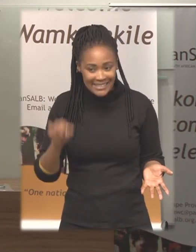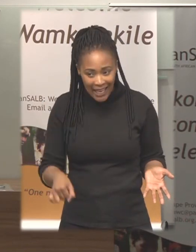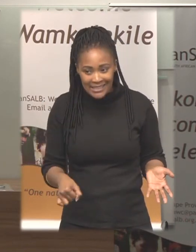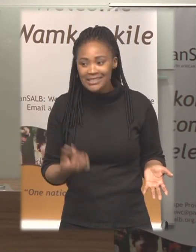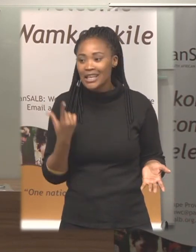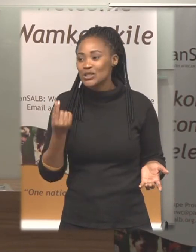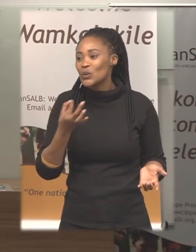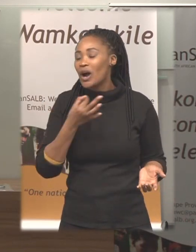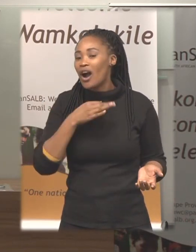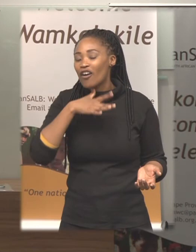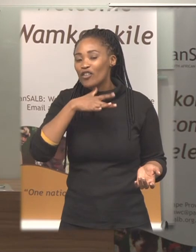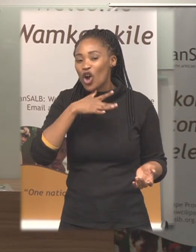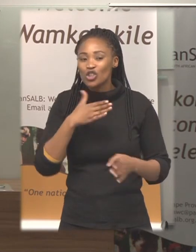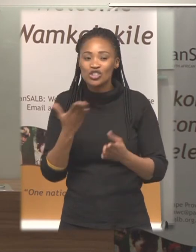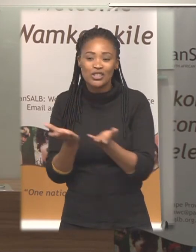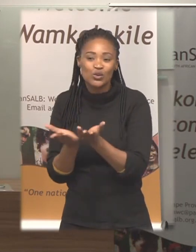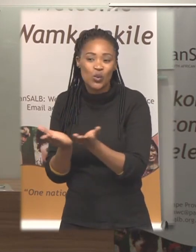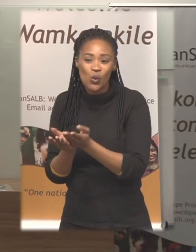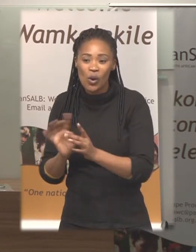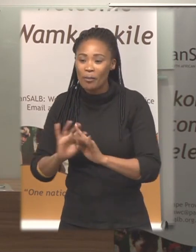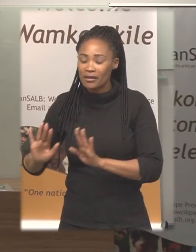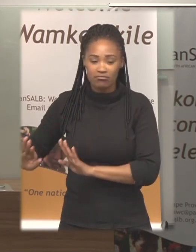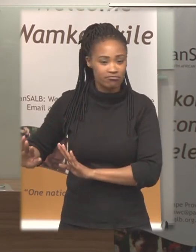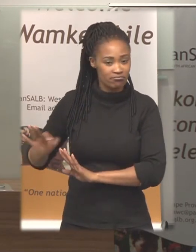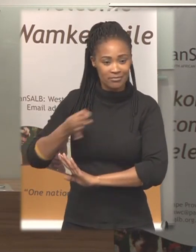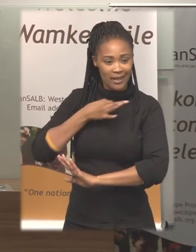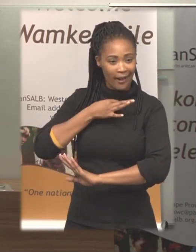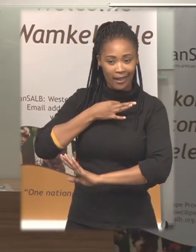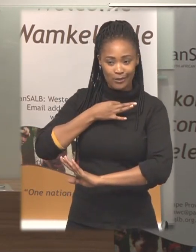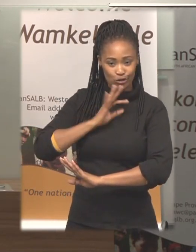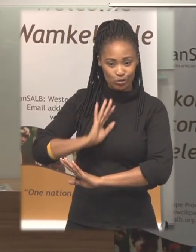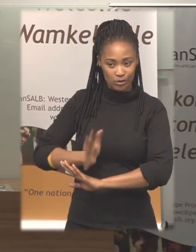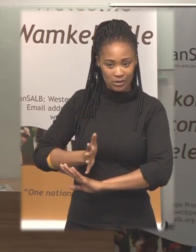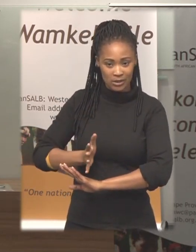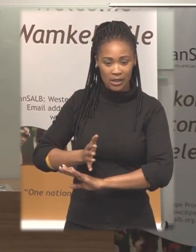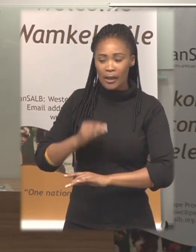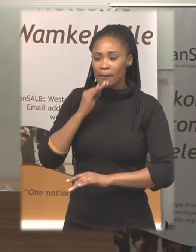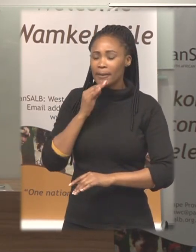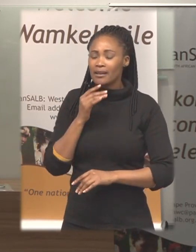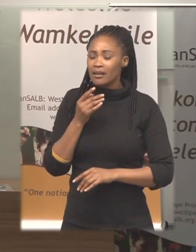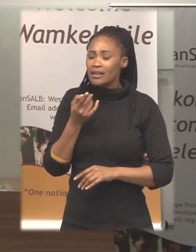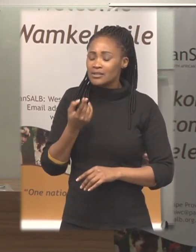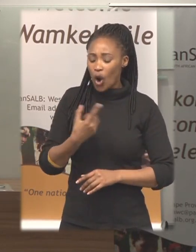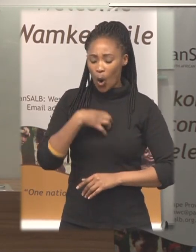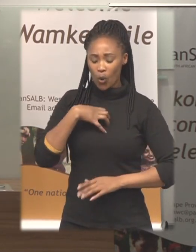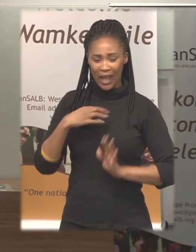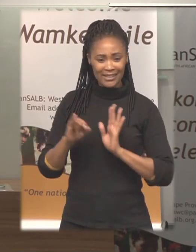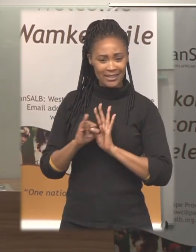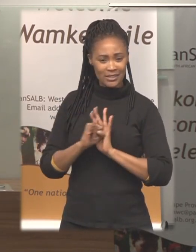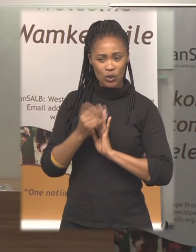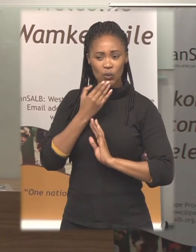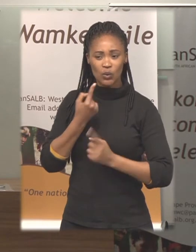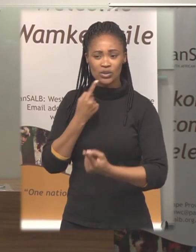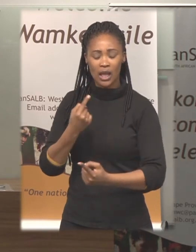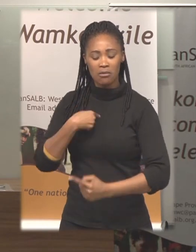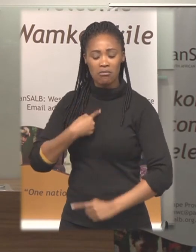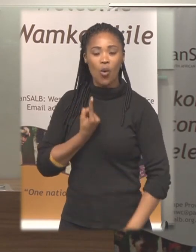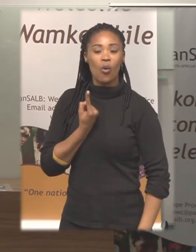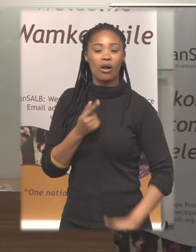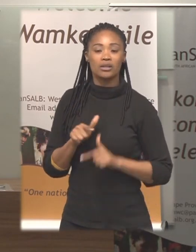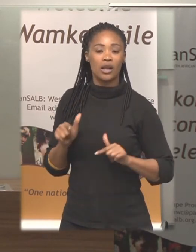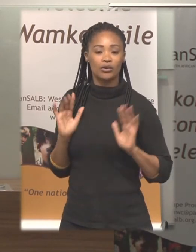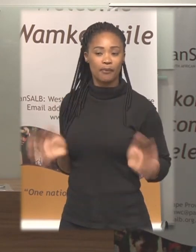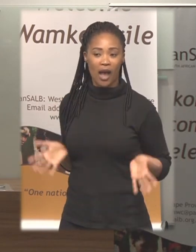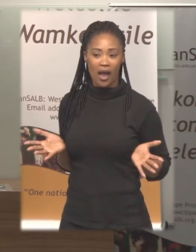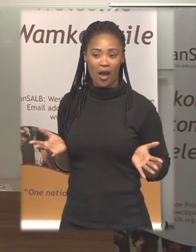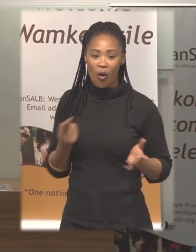Afrikaans at school. And that's also interesting, is about who sees themselves as multilingual and as monolingual. Nobody in South Africa can